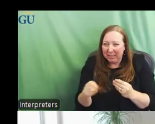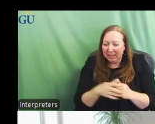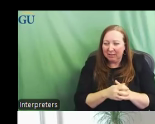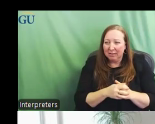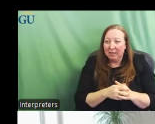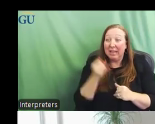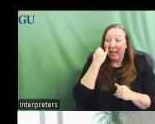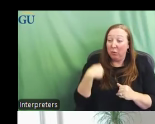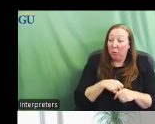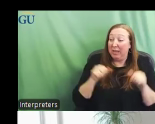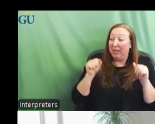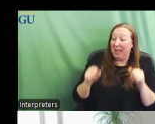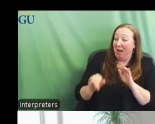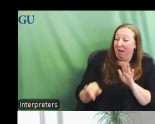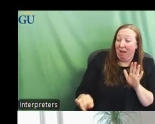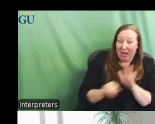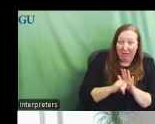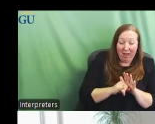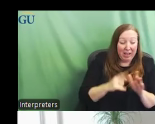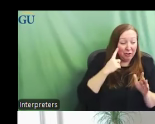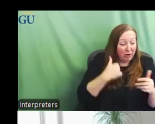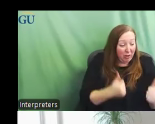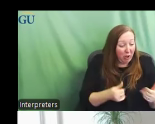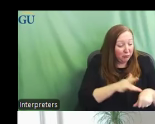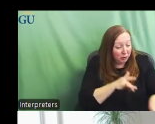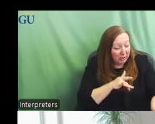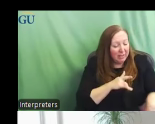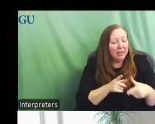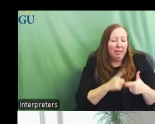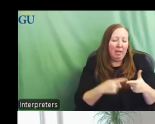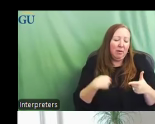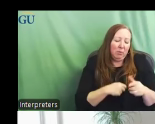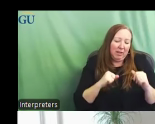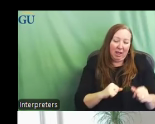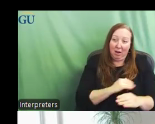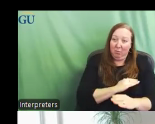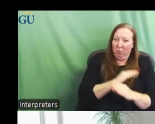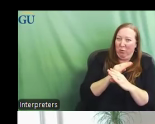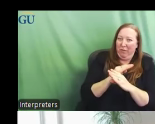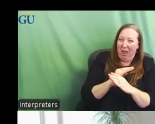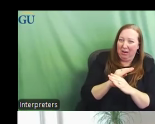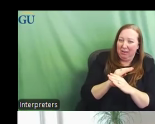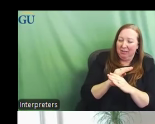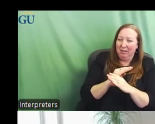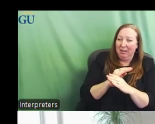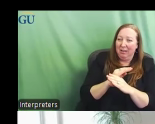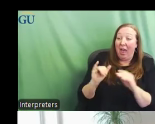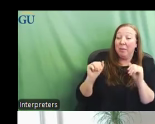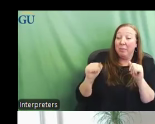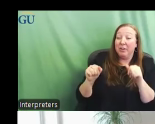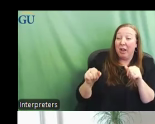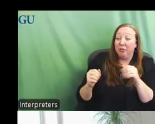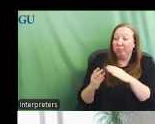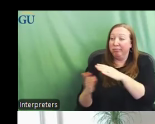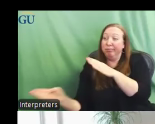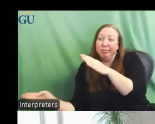impairment early, we can prevent the skill gap from widening as much as it would without that